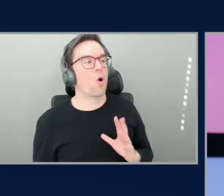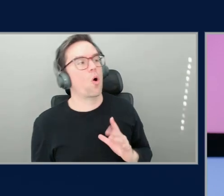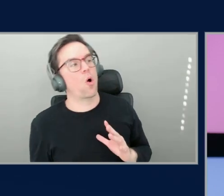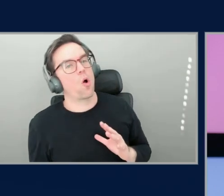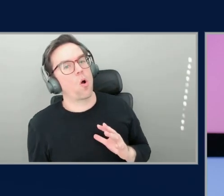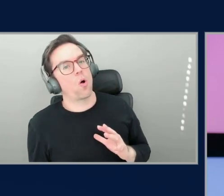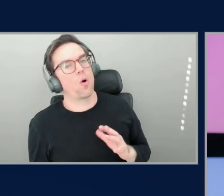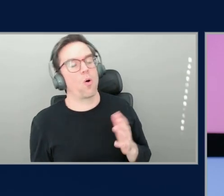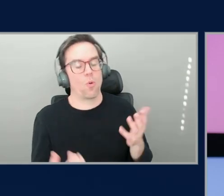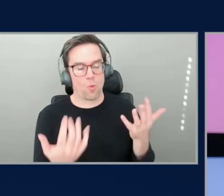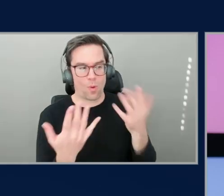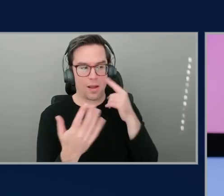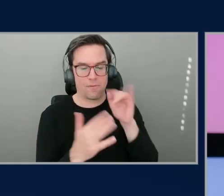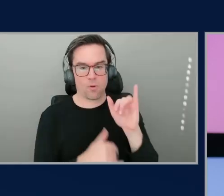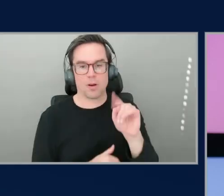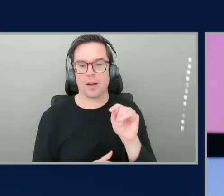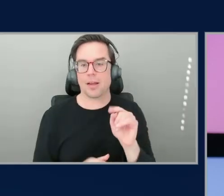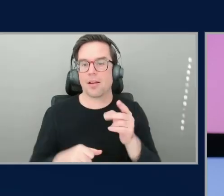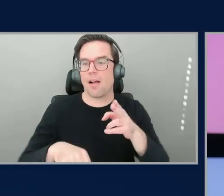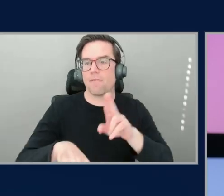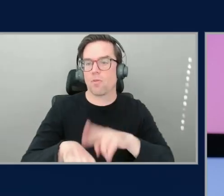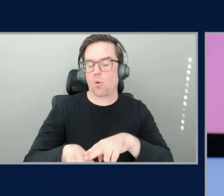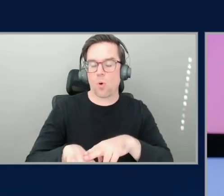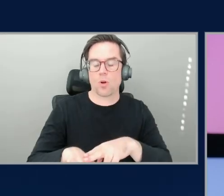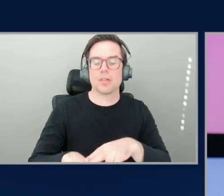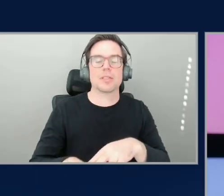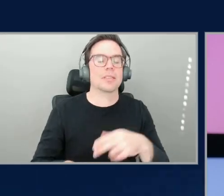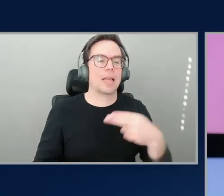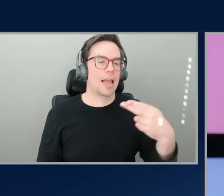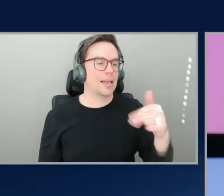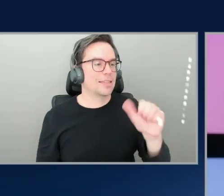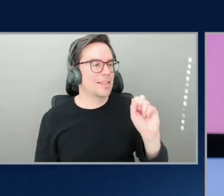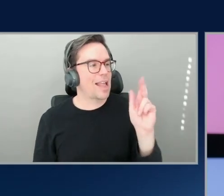course, Rust. Haskell.